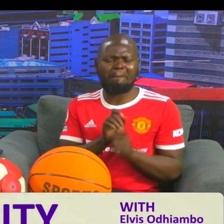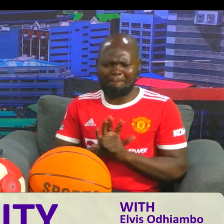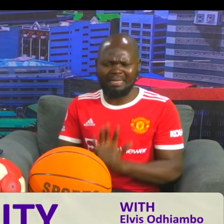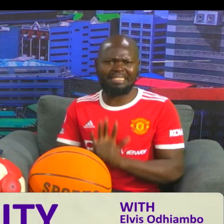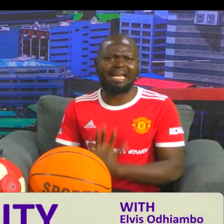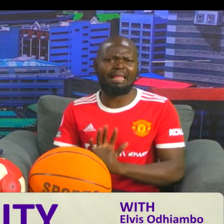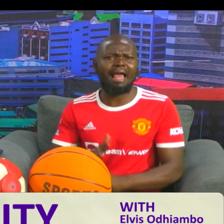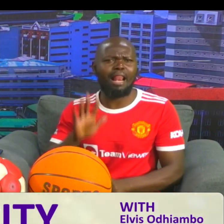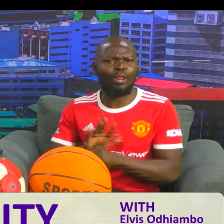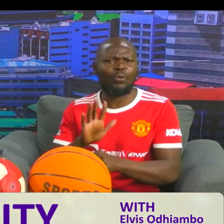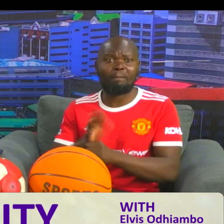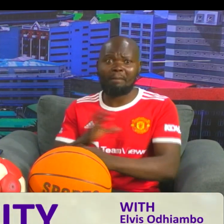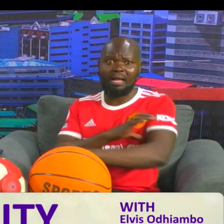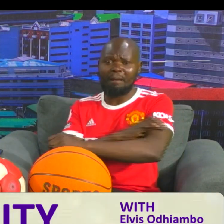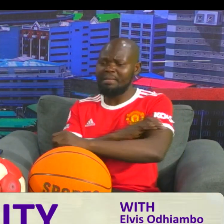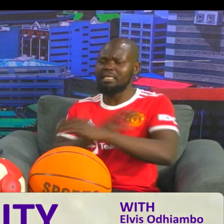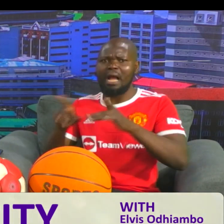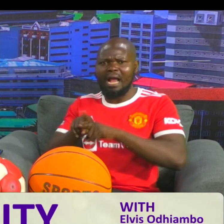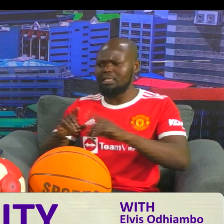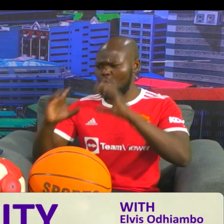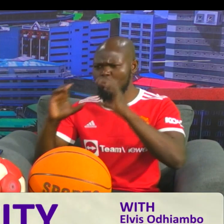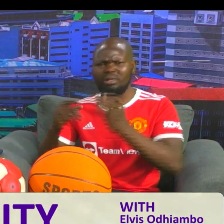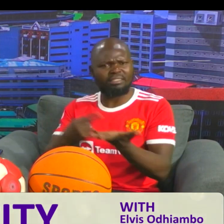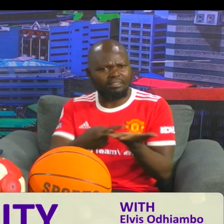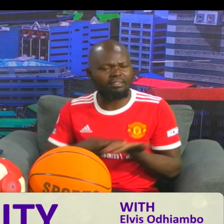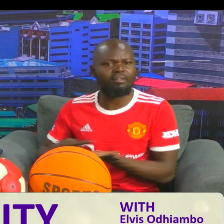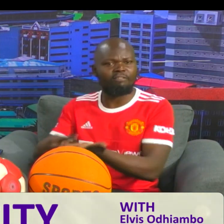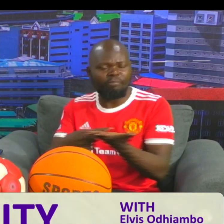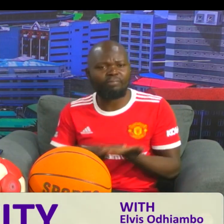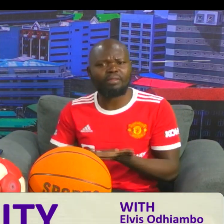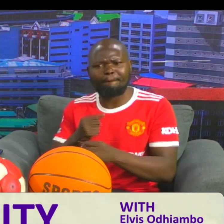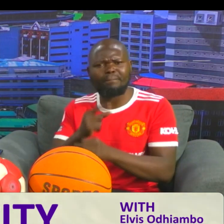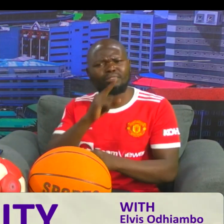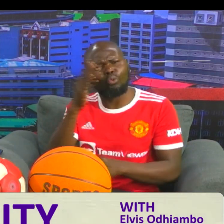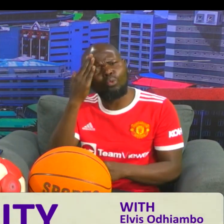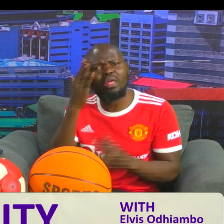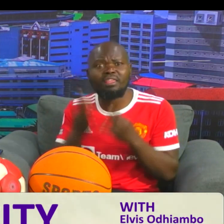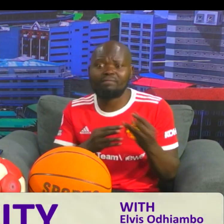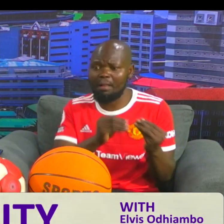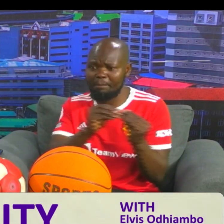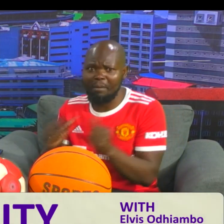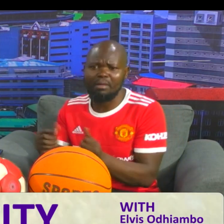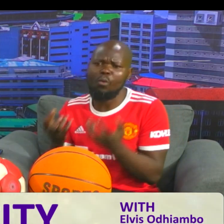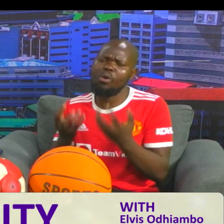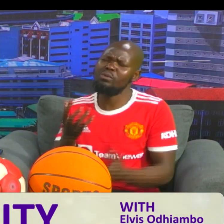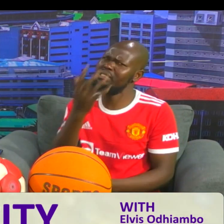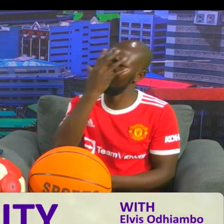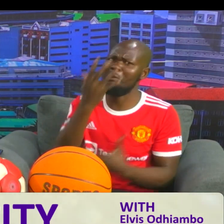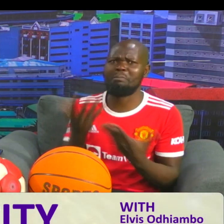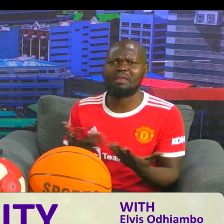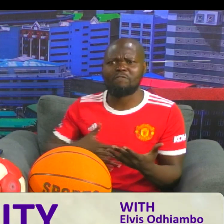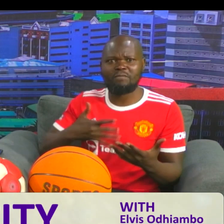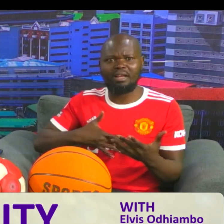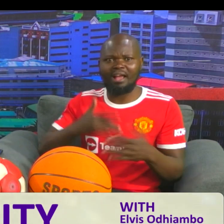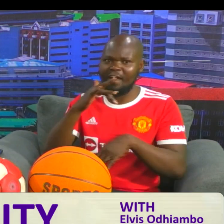But Wazito FC kept on pressing throughout that game. The captain Onyango, we saw the discussion he had with the